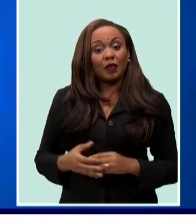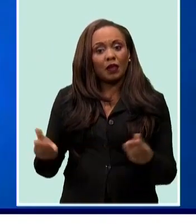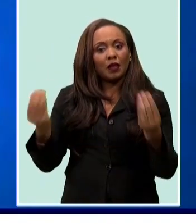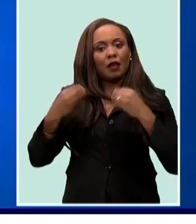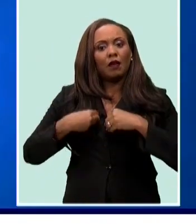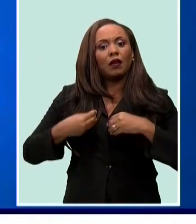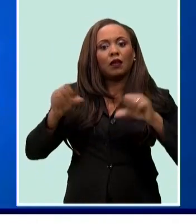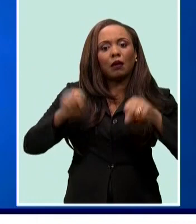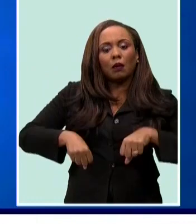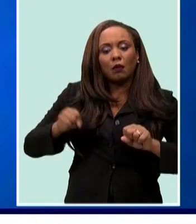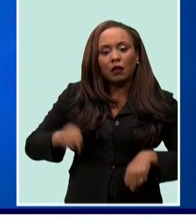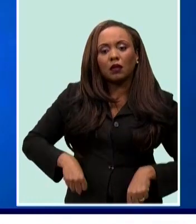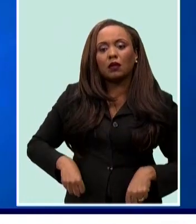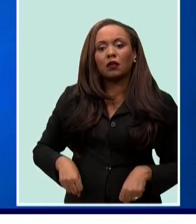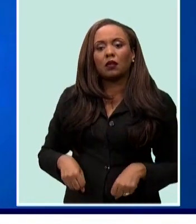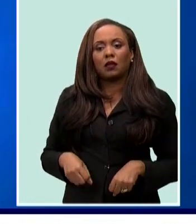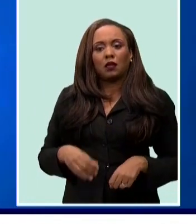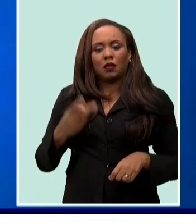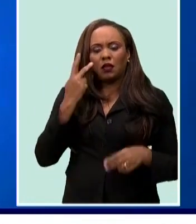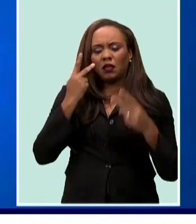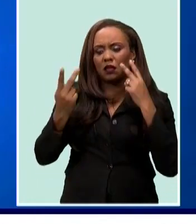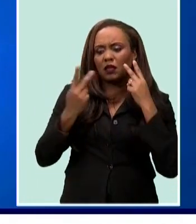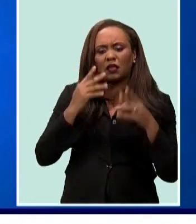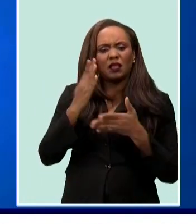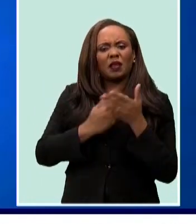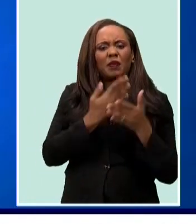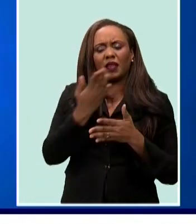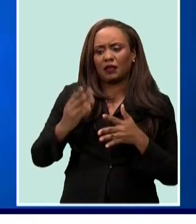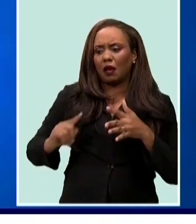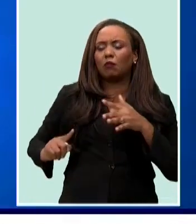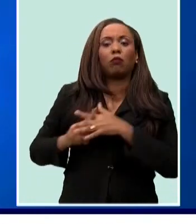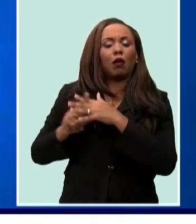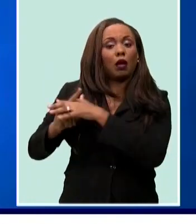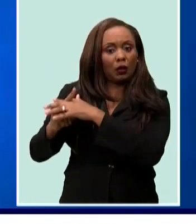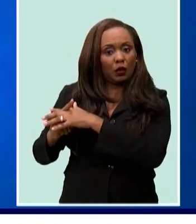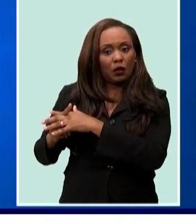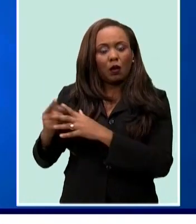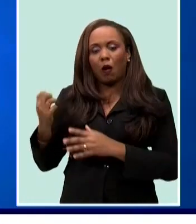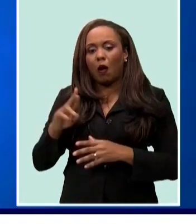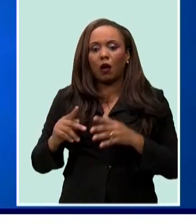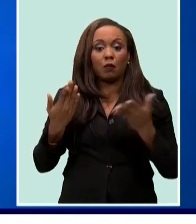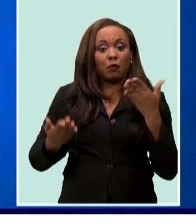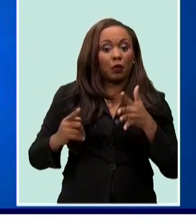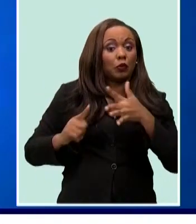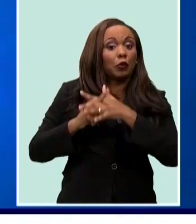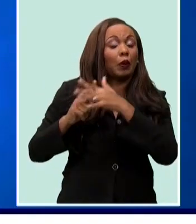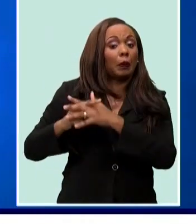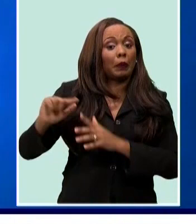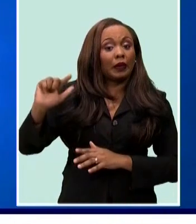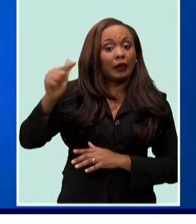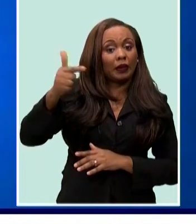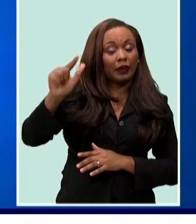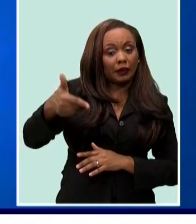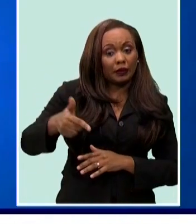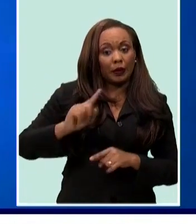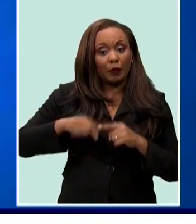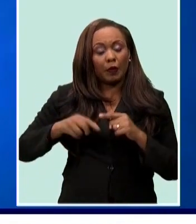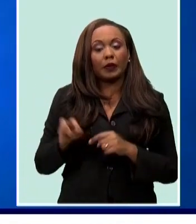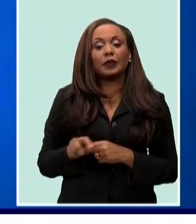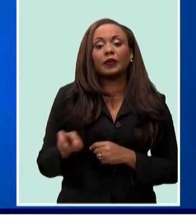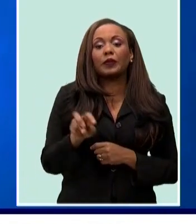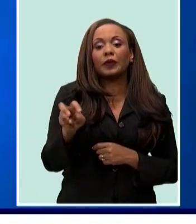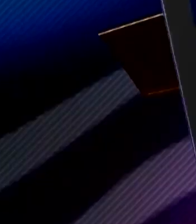to speak to issues that may not yet have come to the fore, but that we would have seen as we toured